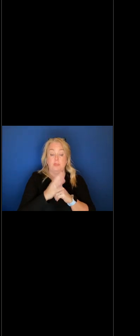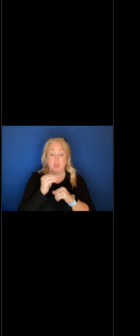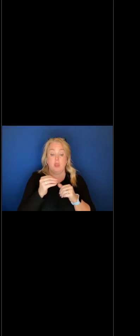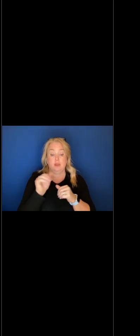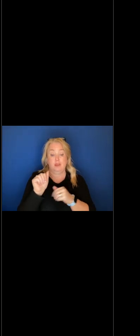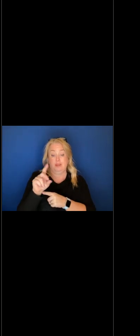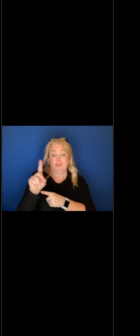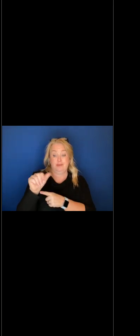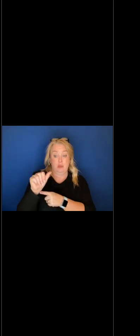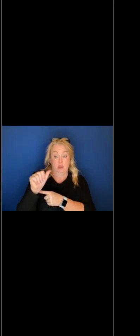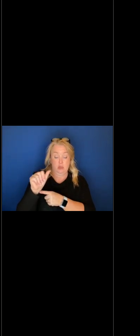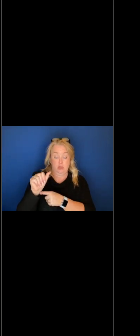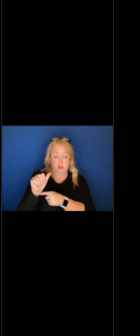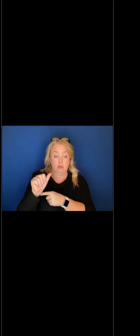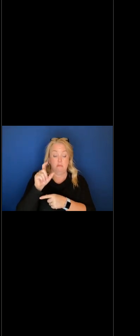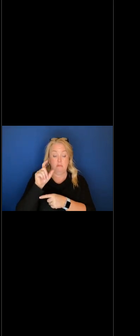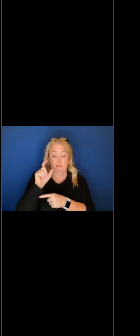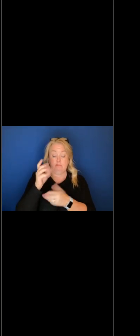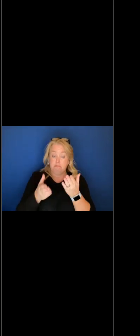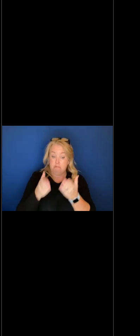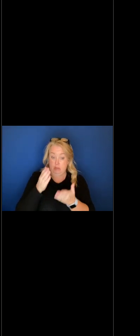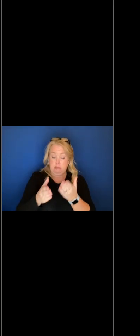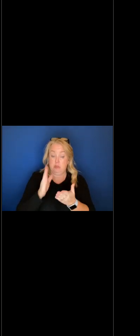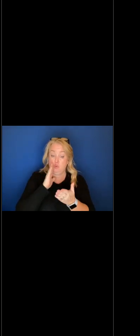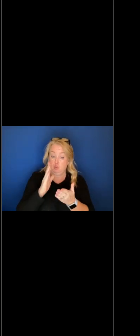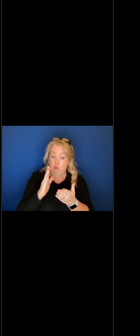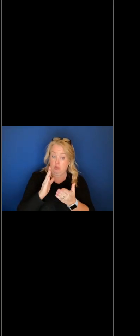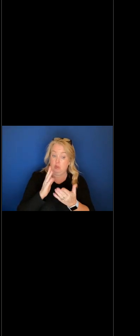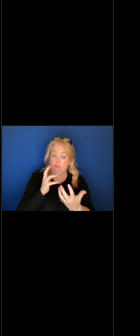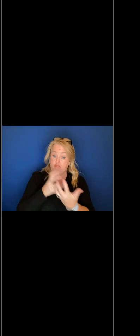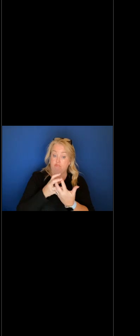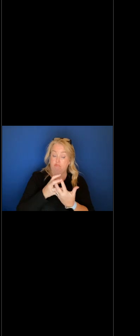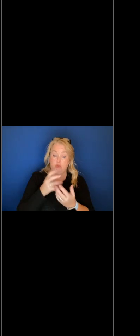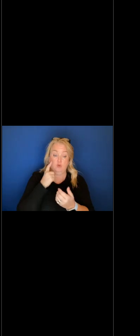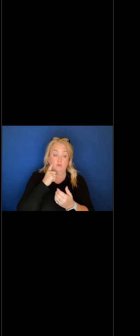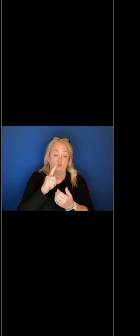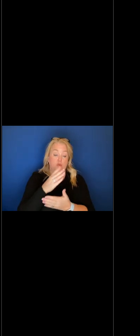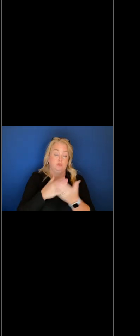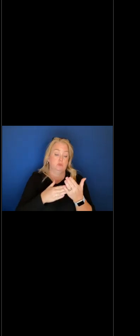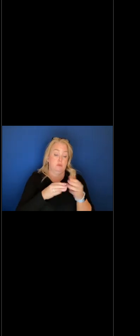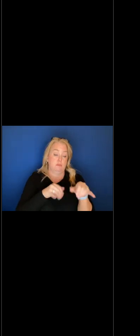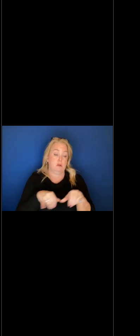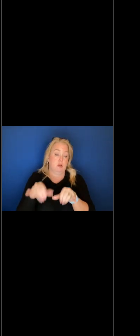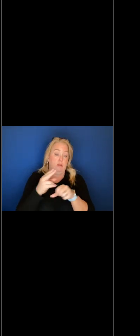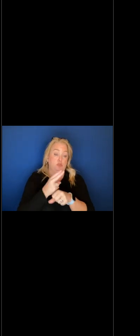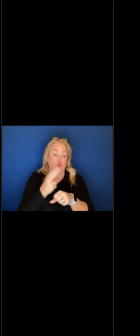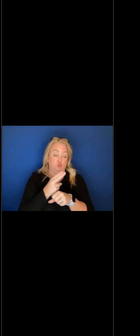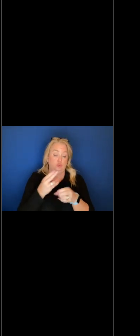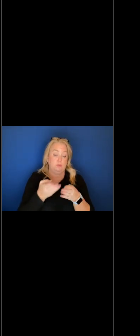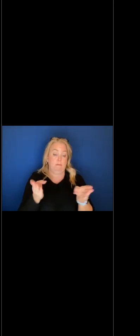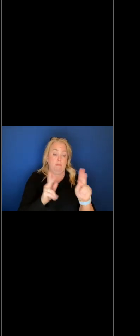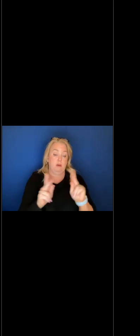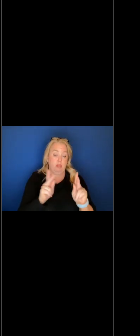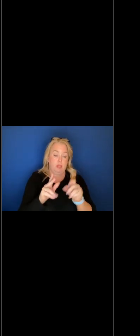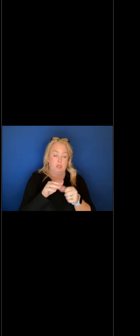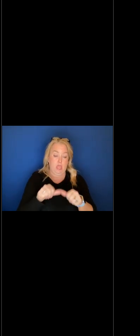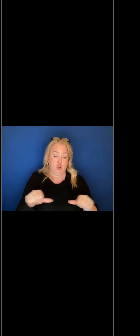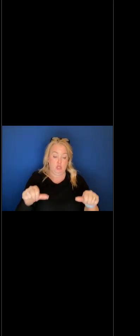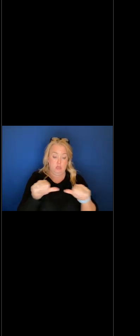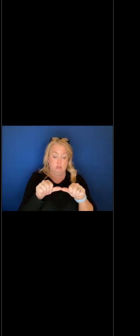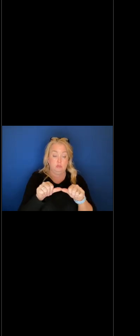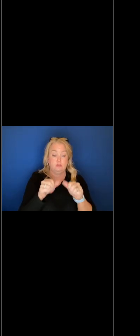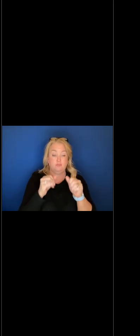with Disabilities Act may apply to certain public and common use areas. An